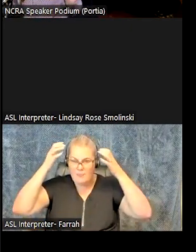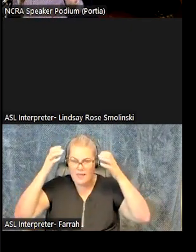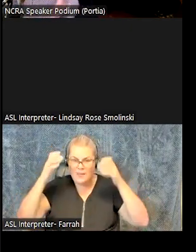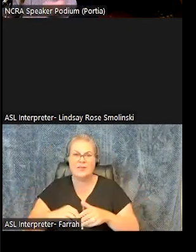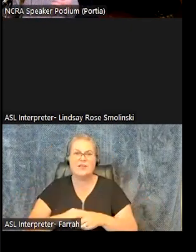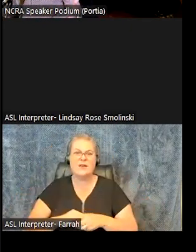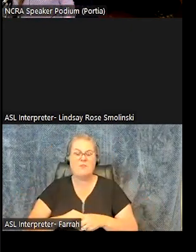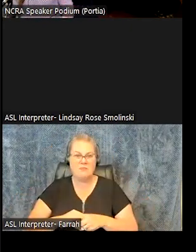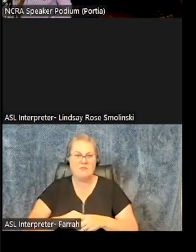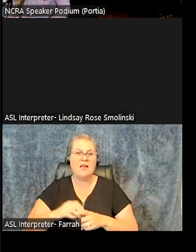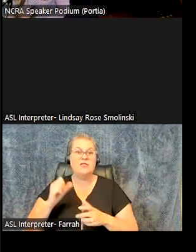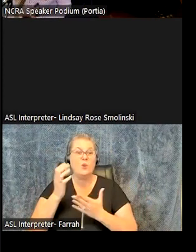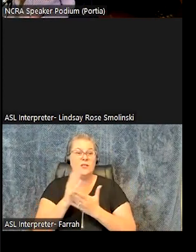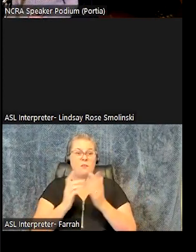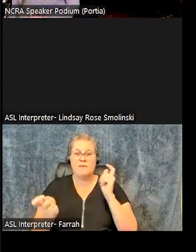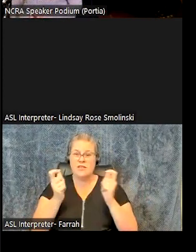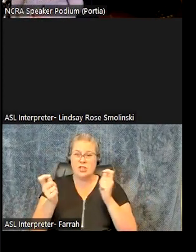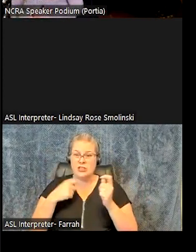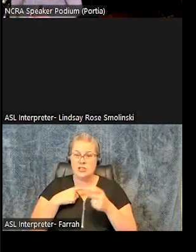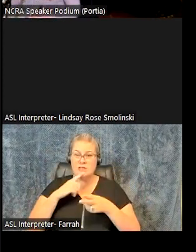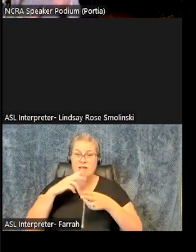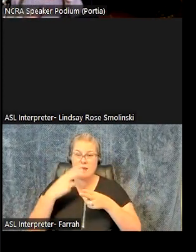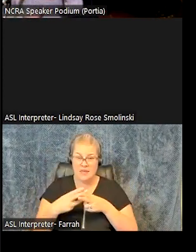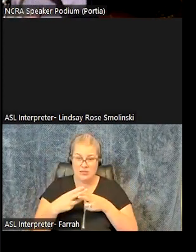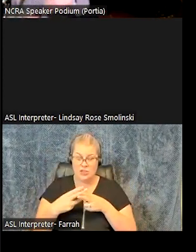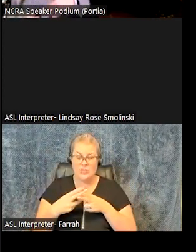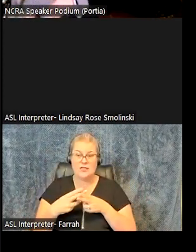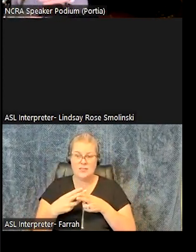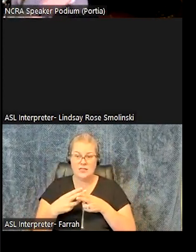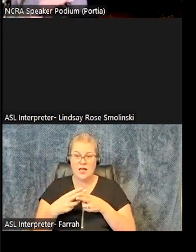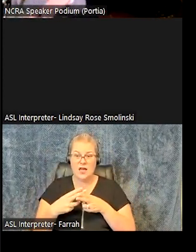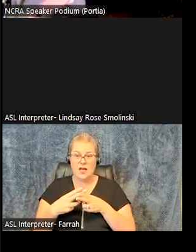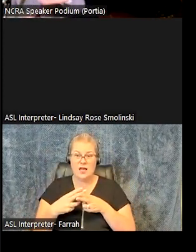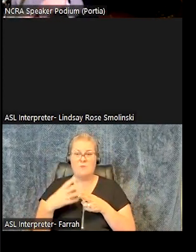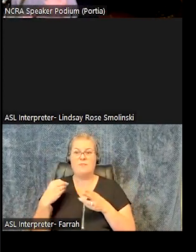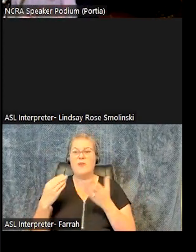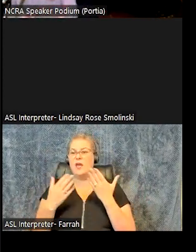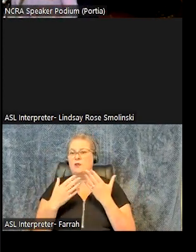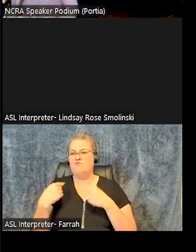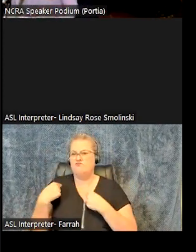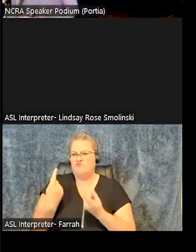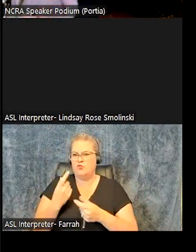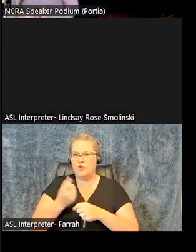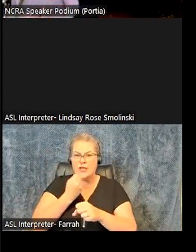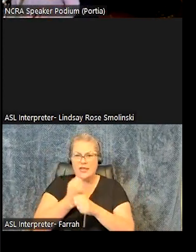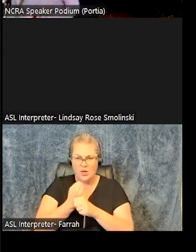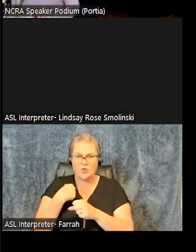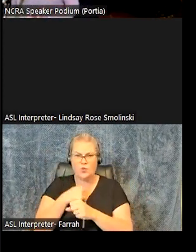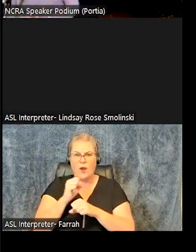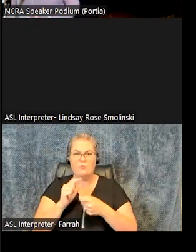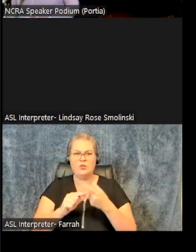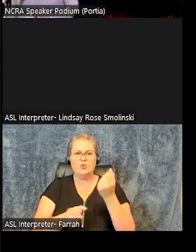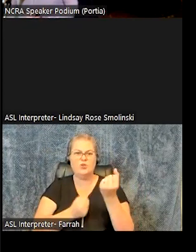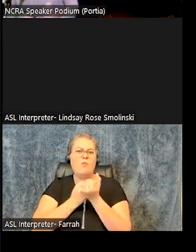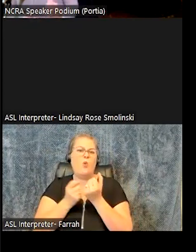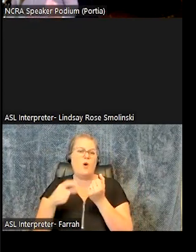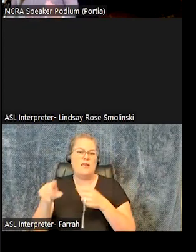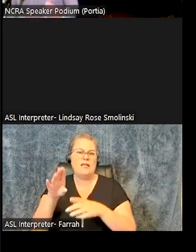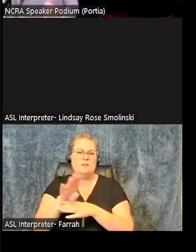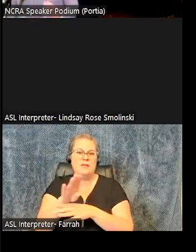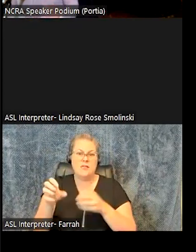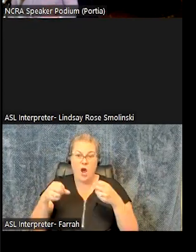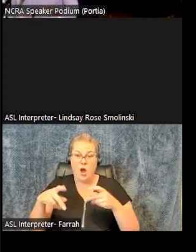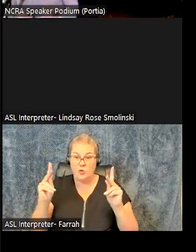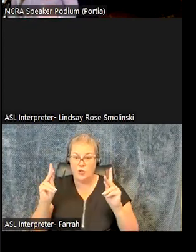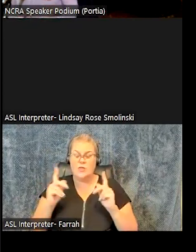And so some of the changes I mentioned, and over the years, we were able to support these business opportunities, but we did